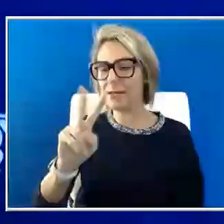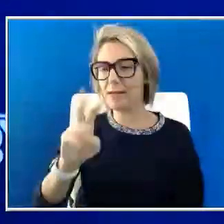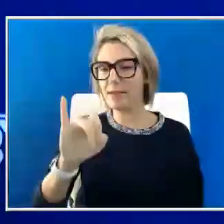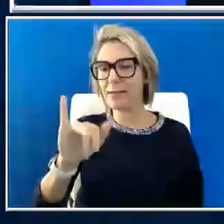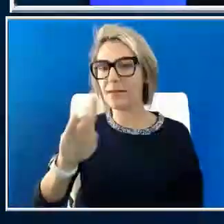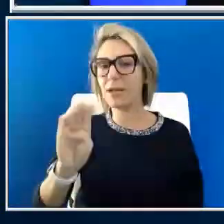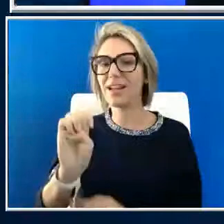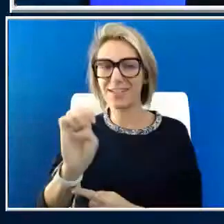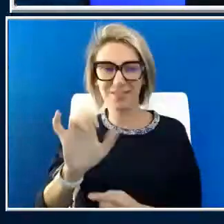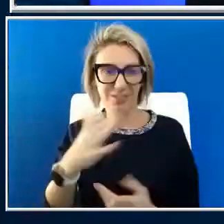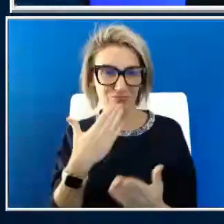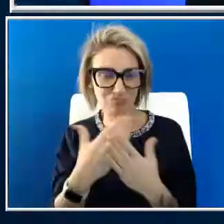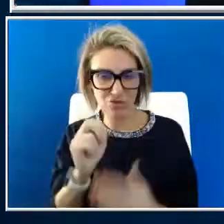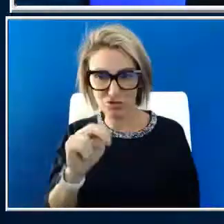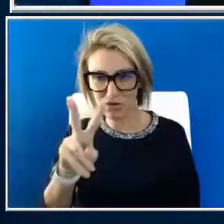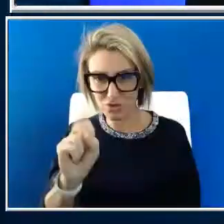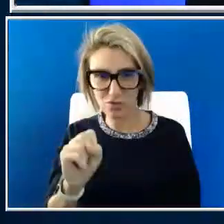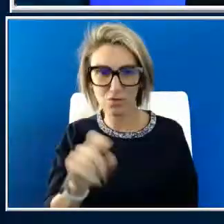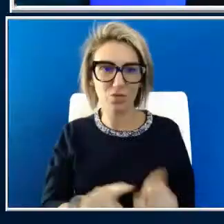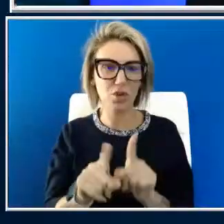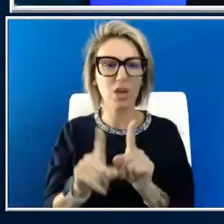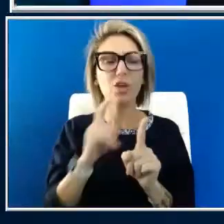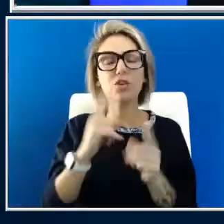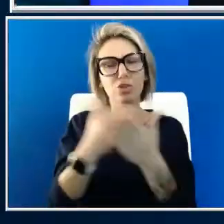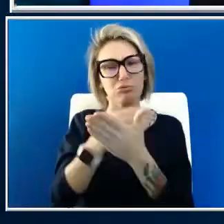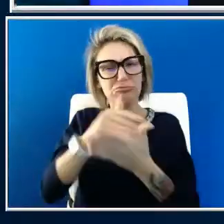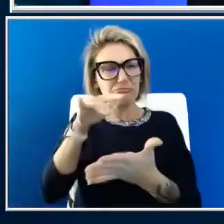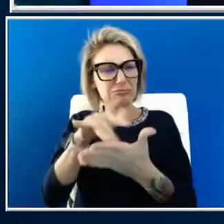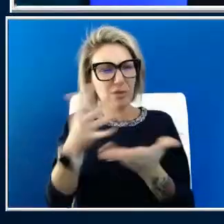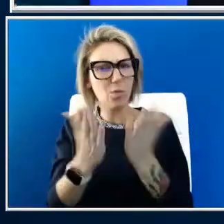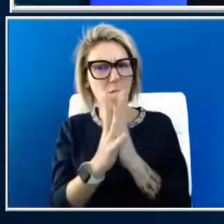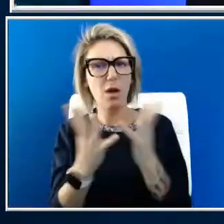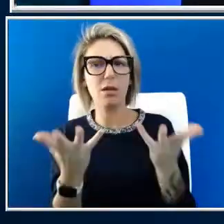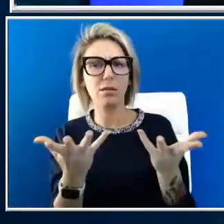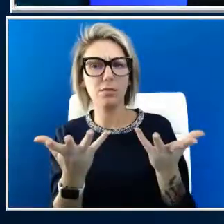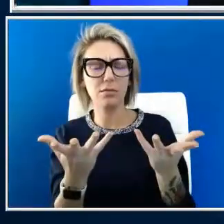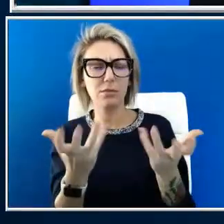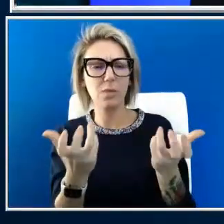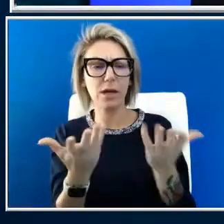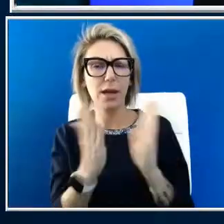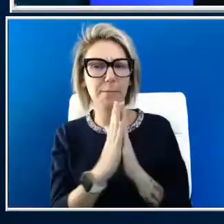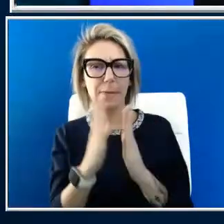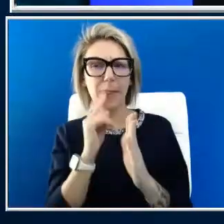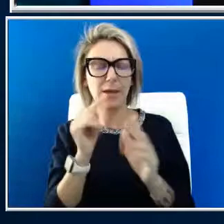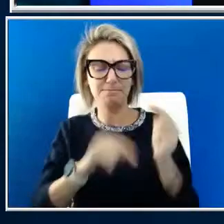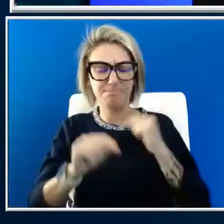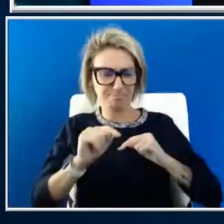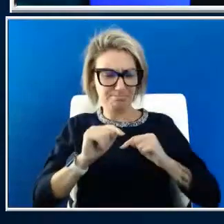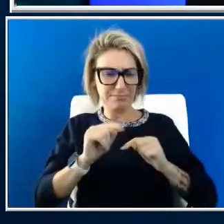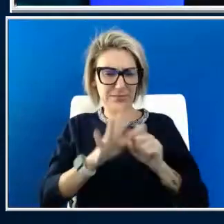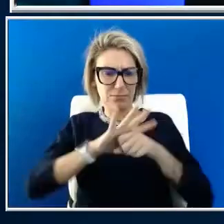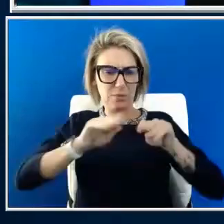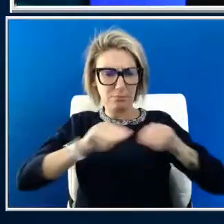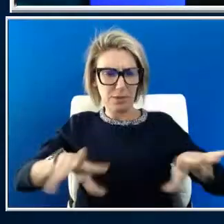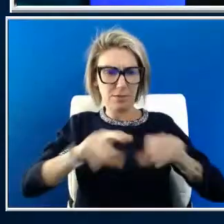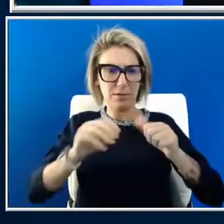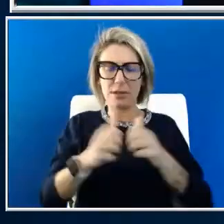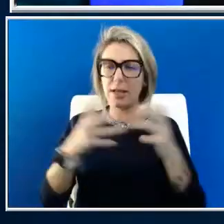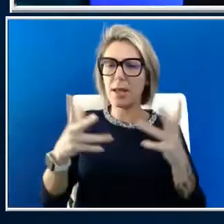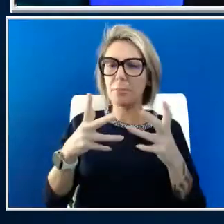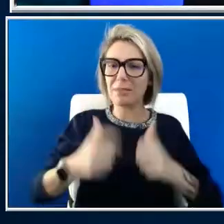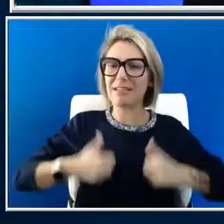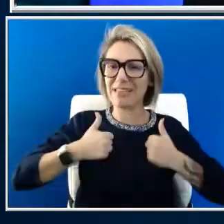well. All right, so I want to ask you about a new study that looked back at the pandemic and then tried to estimate how many lives were saved by the